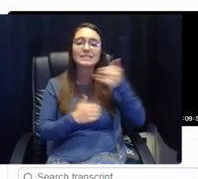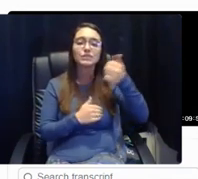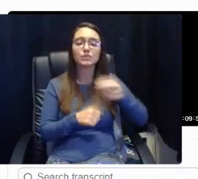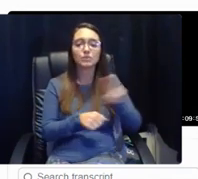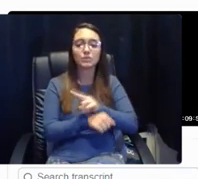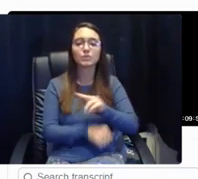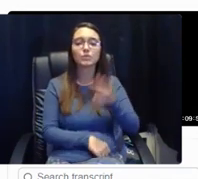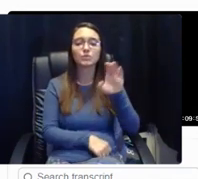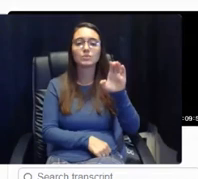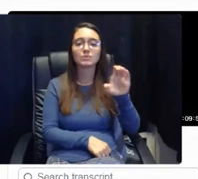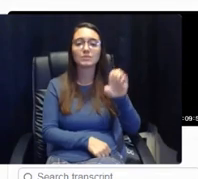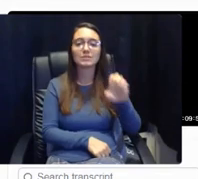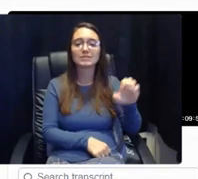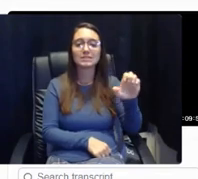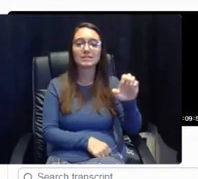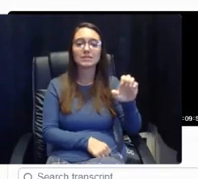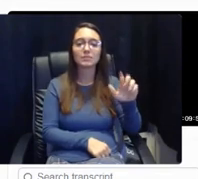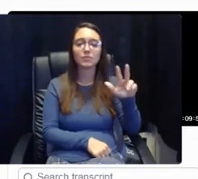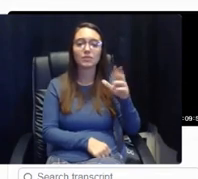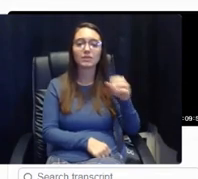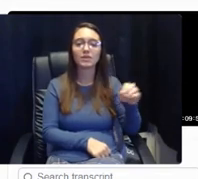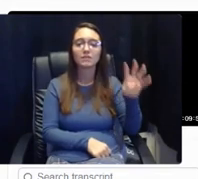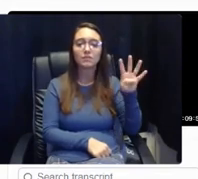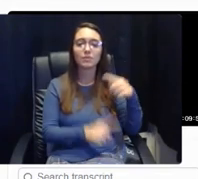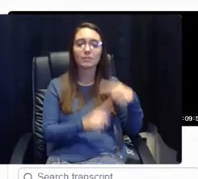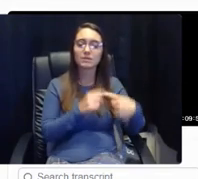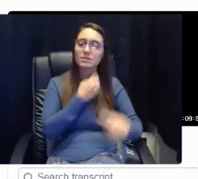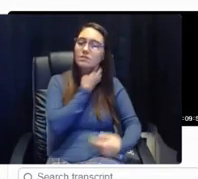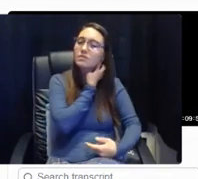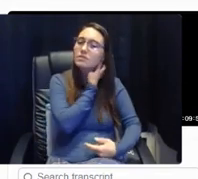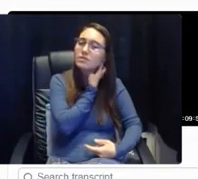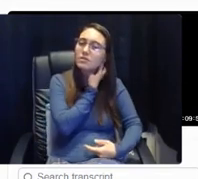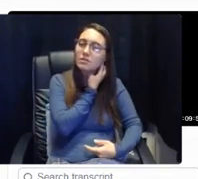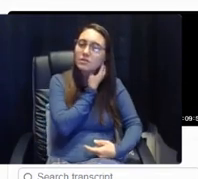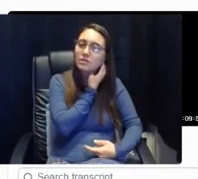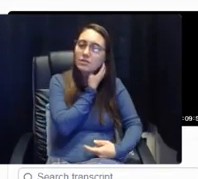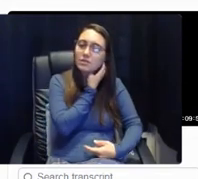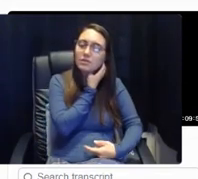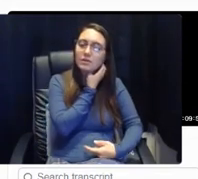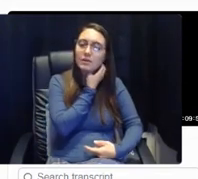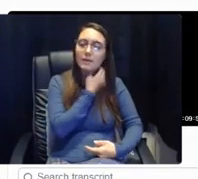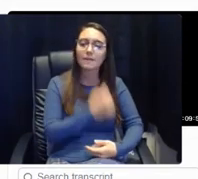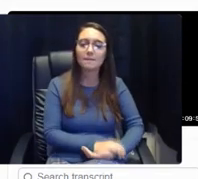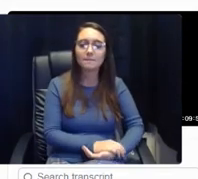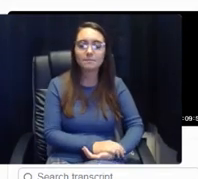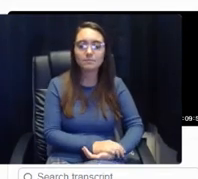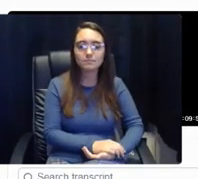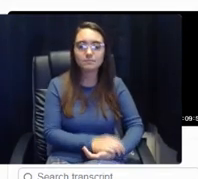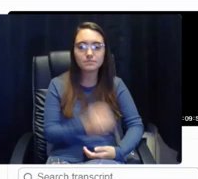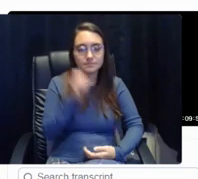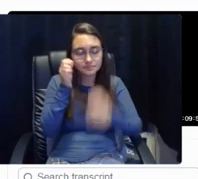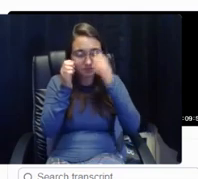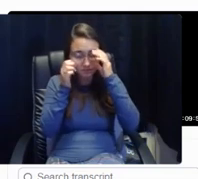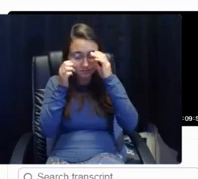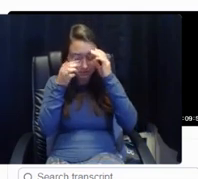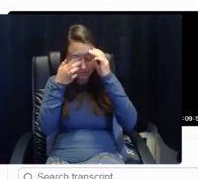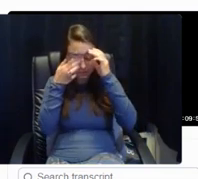3, 4 and 3 positive. So therefore we use that. Plug in the proper